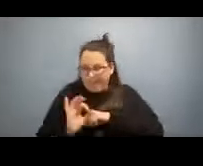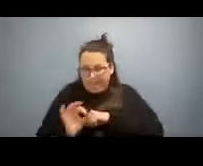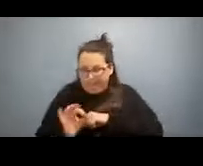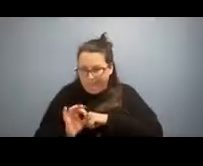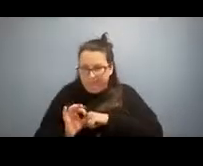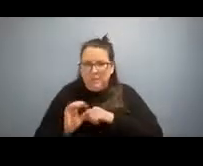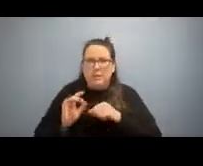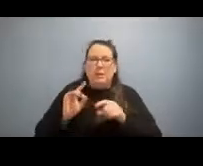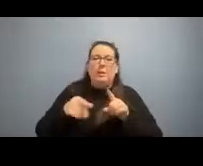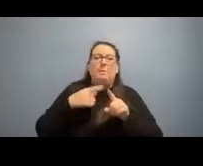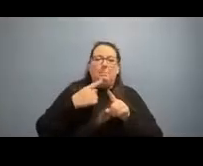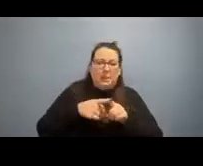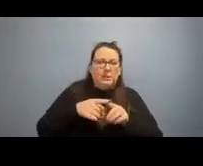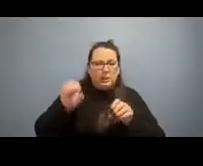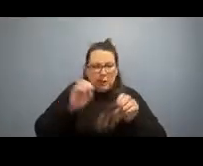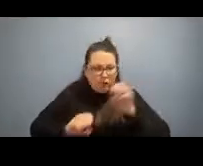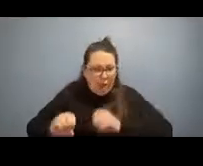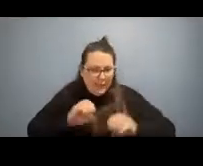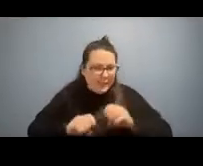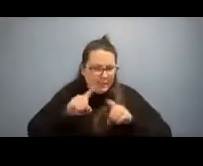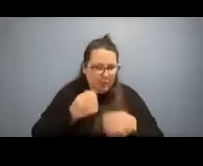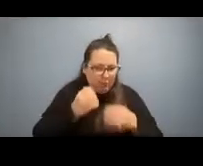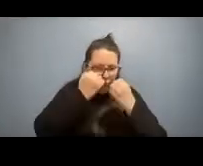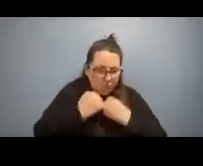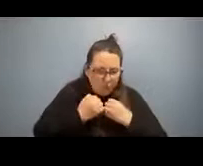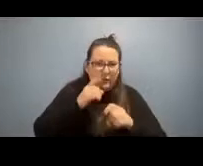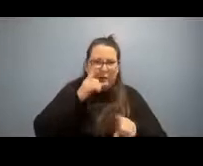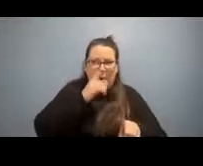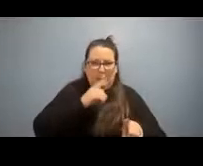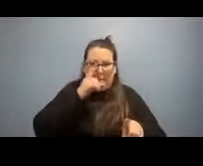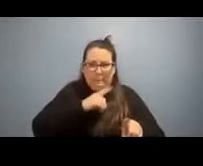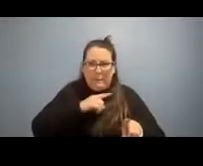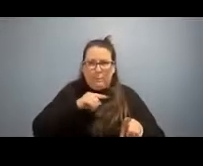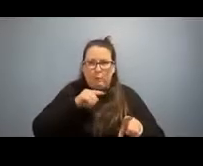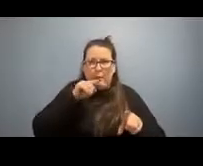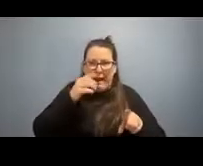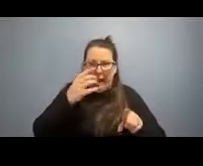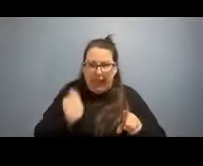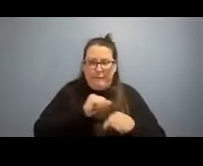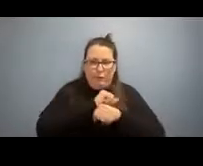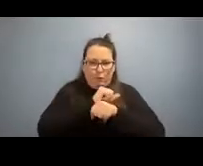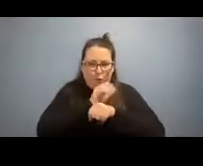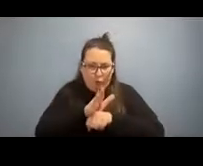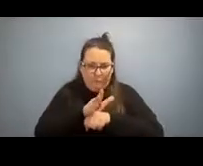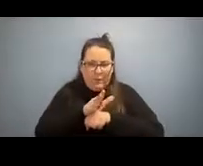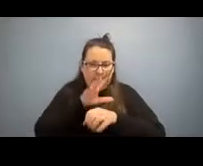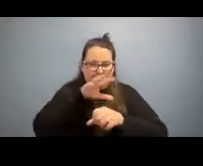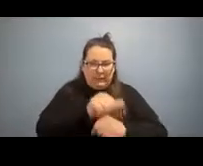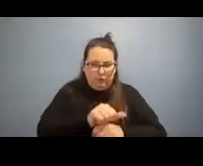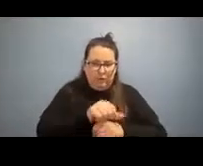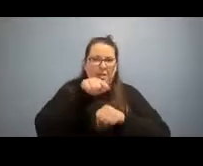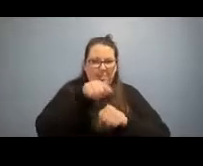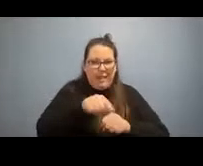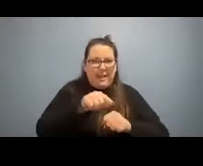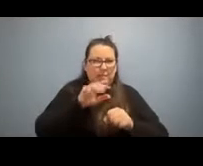scientific evidence to show that people who have been vaccinated prevent the virus from mutating and giving rise to new virulent strains.